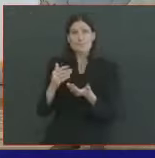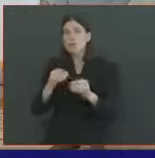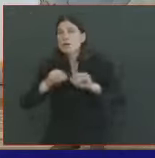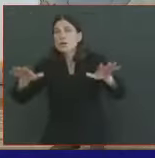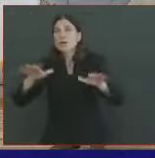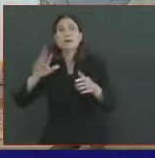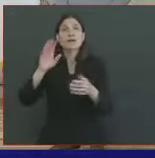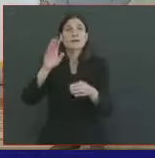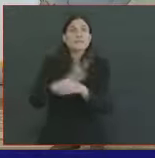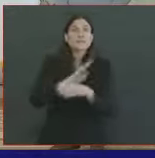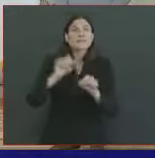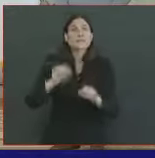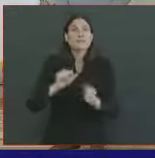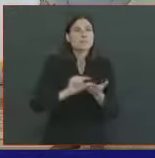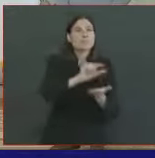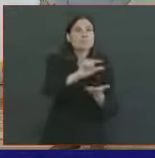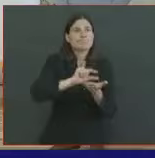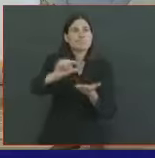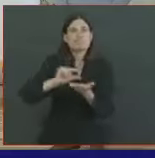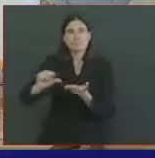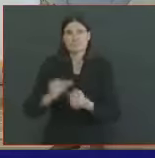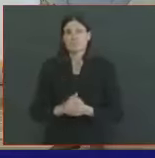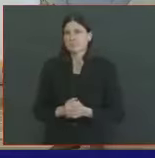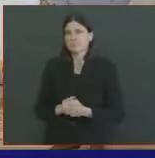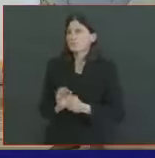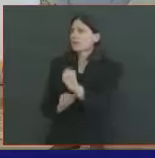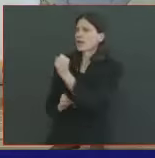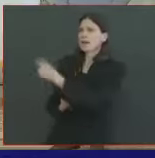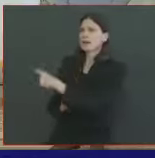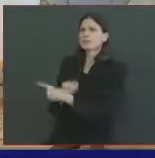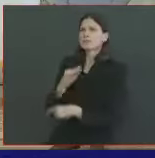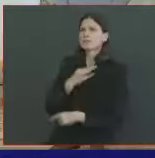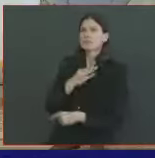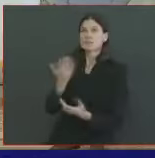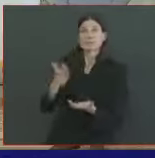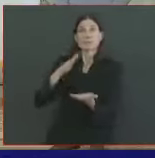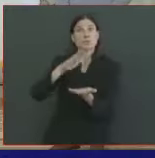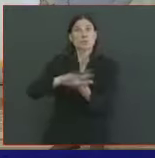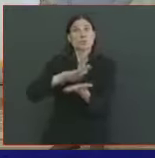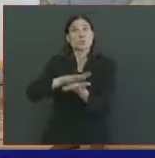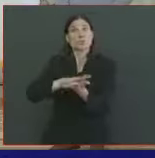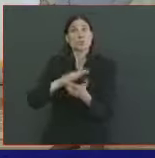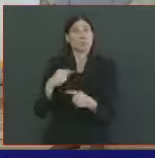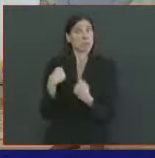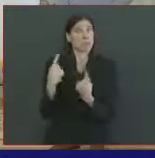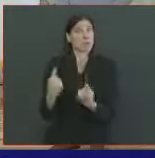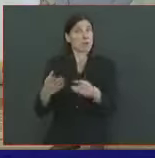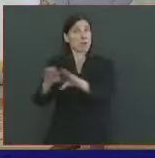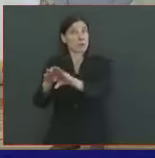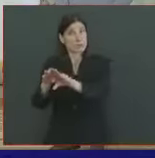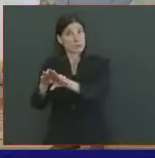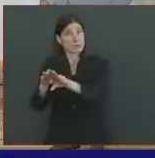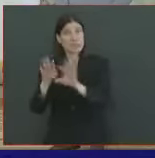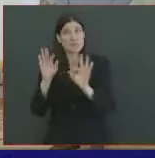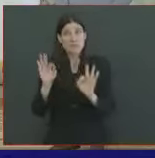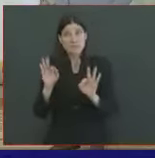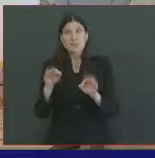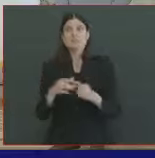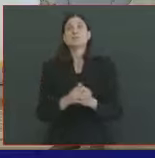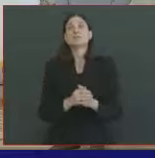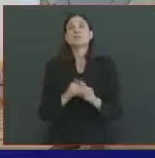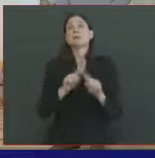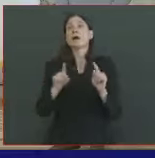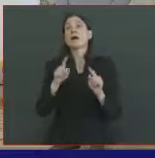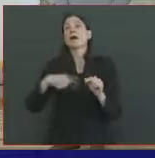Rhode Island Echo says, distance learning is great and has benefits. However, there is cheating going on. Some students are honest while others are